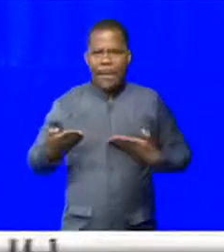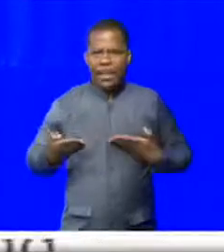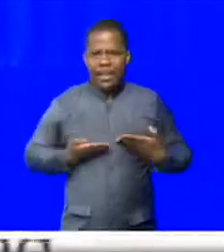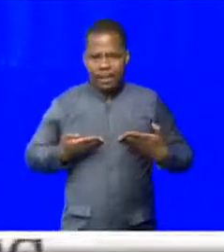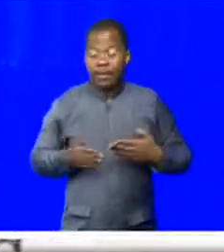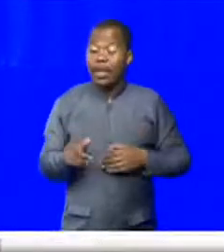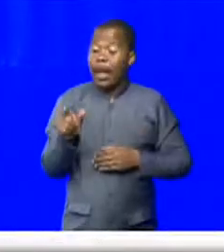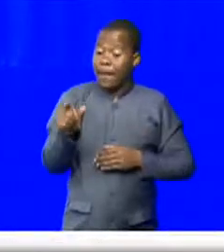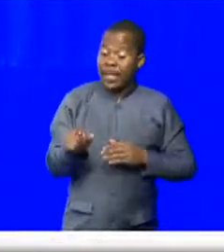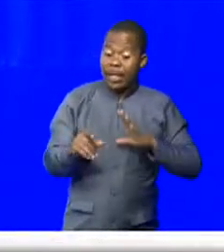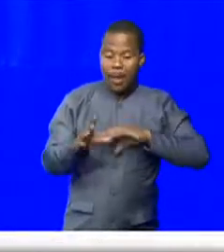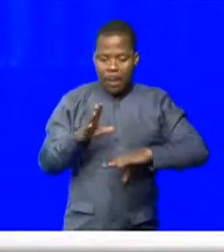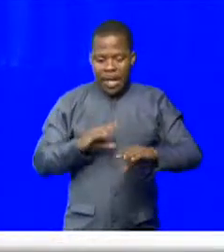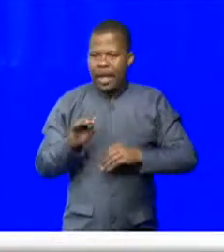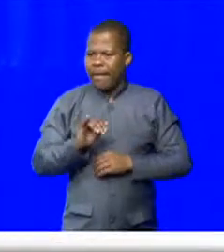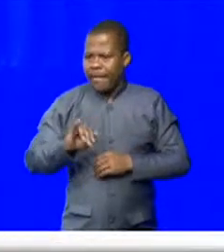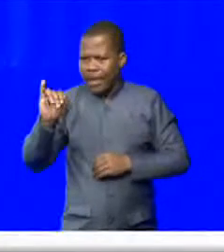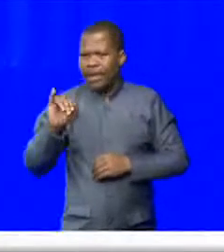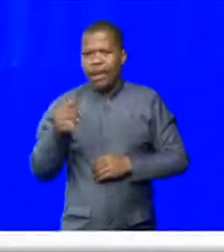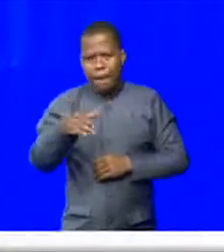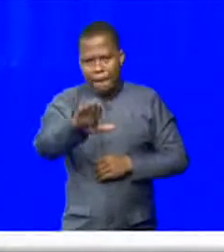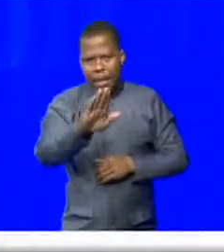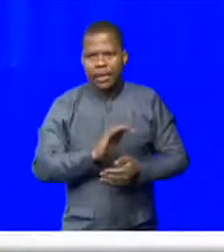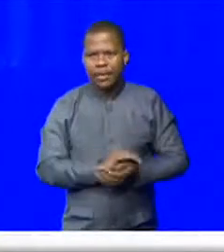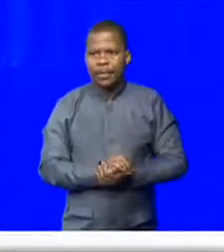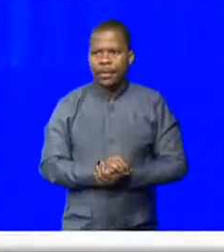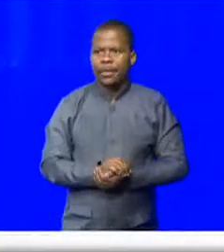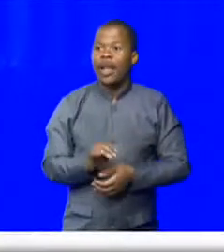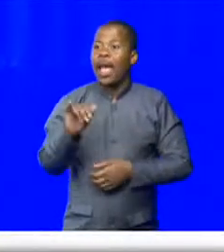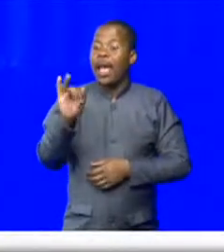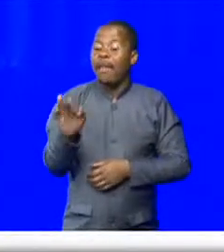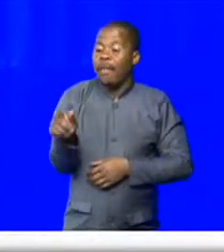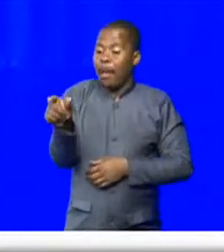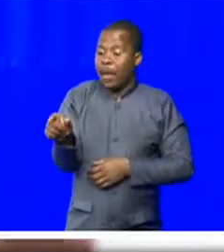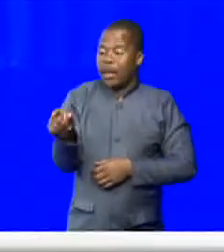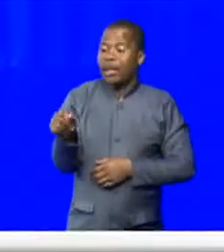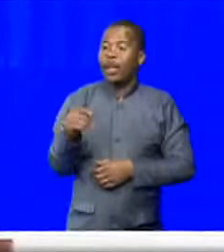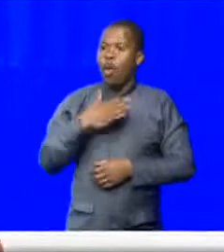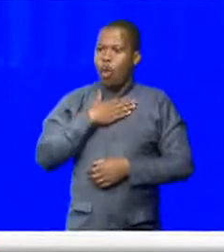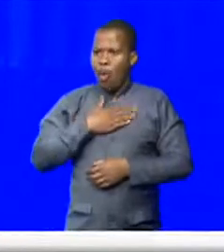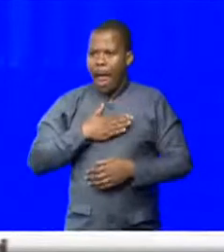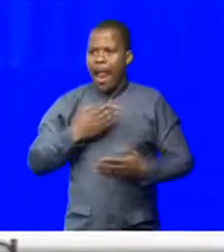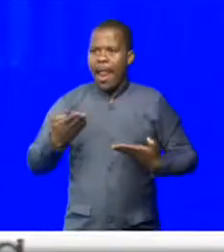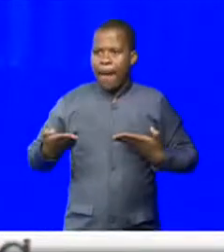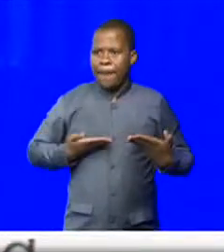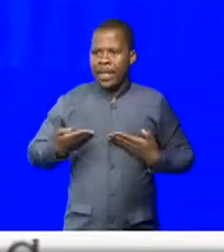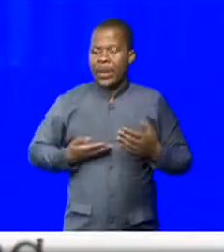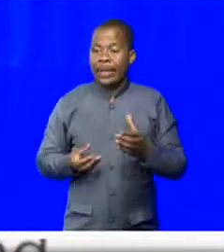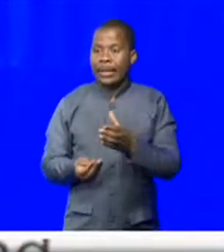patience. Business now yenda inale ngqondo.